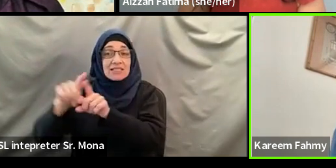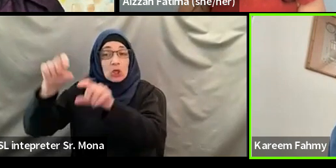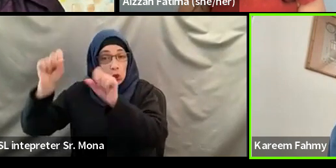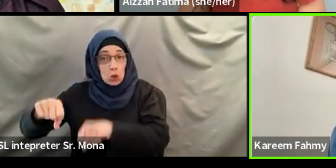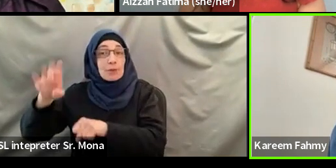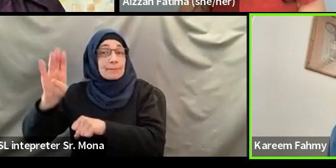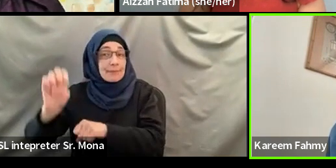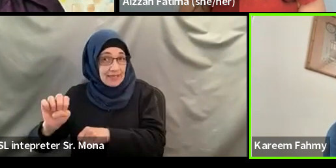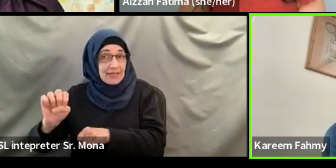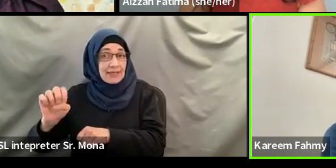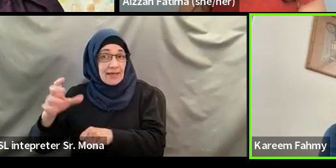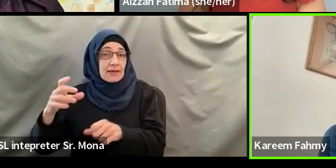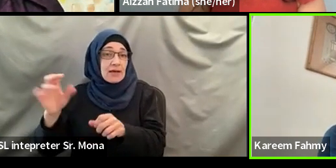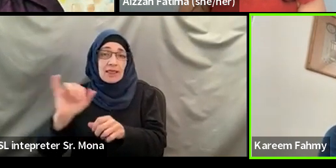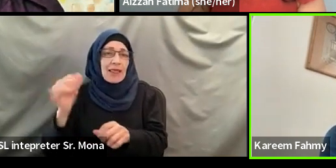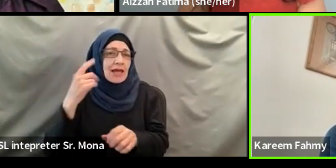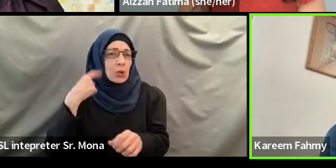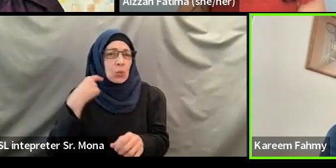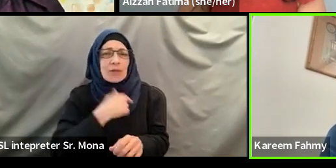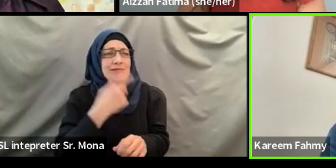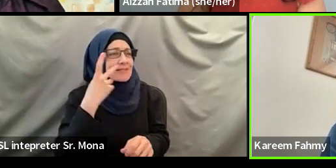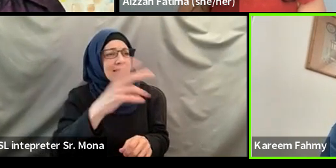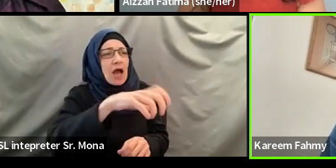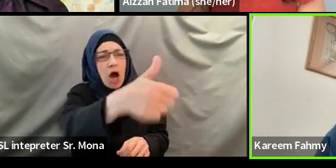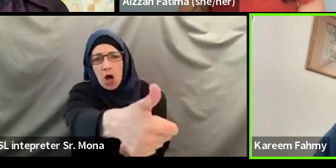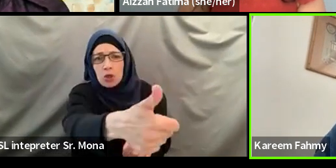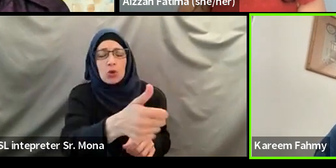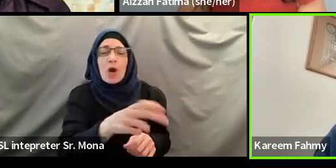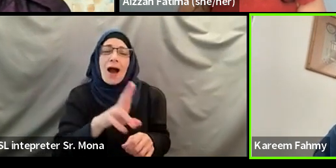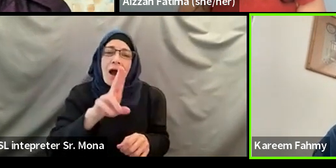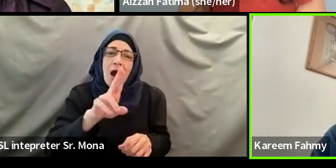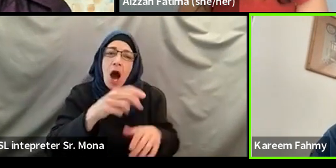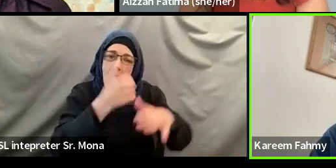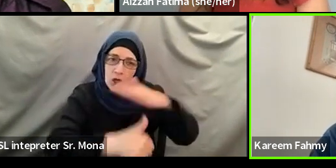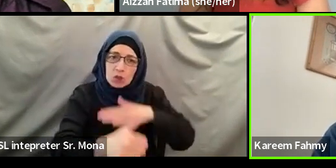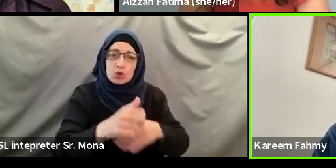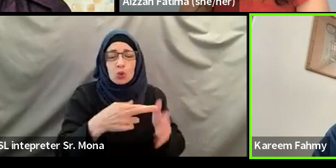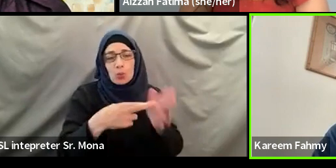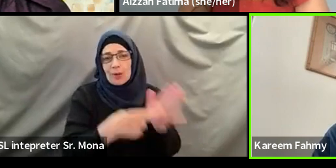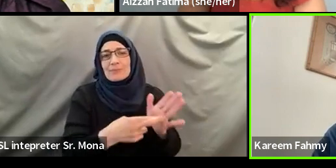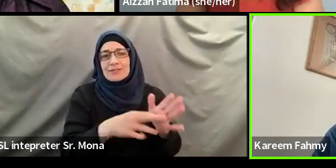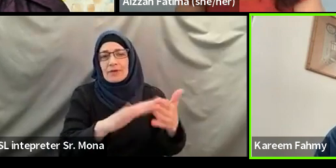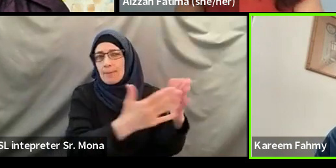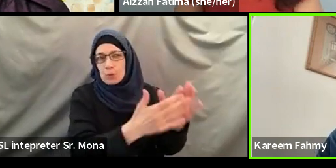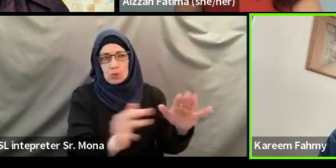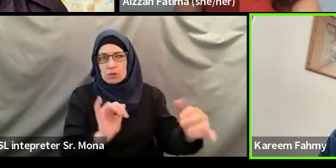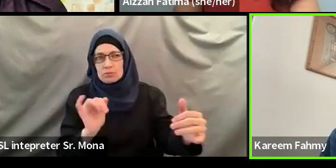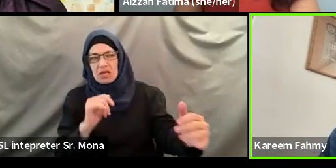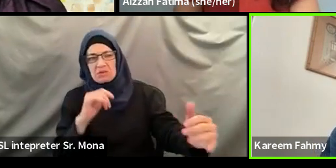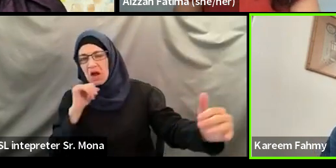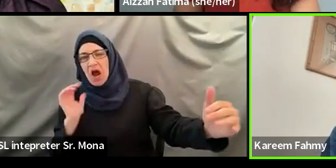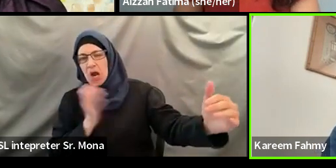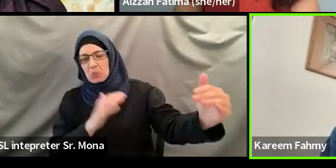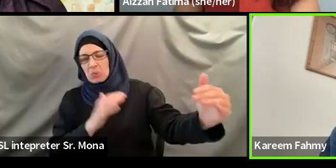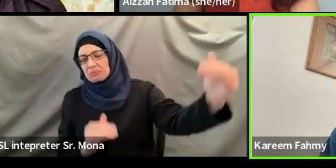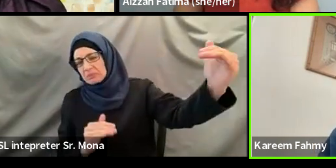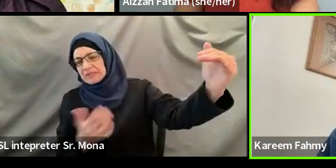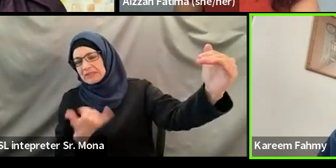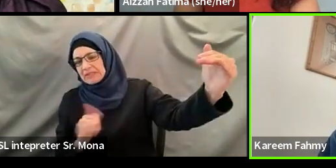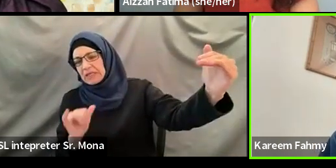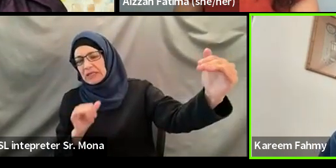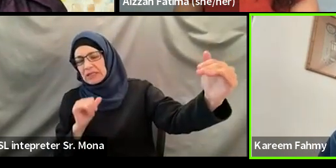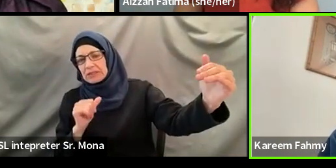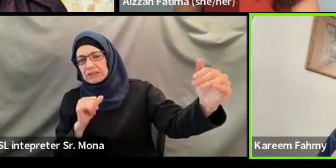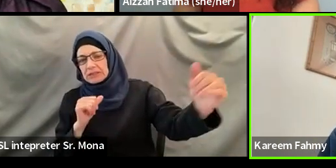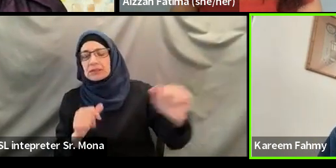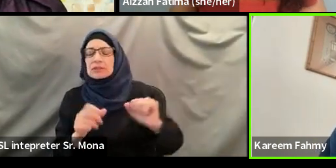you know, sister community, underrepresented communities. So I know that I like to take it upon myself to say like, oh, okay,